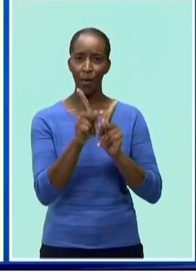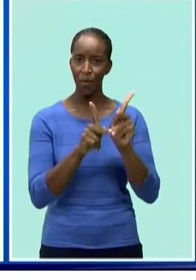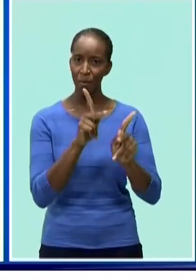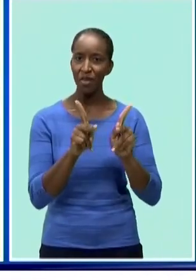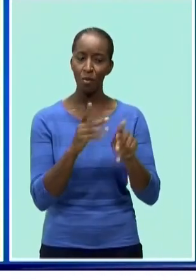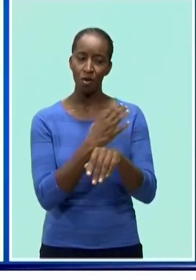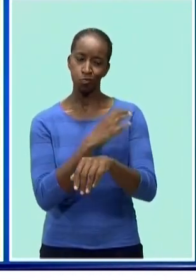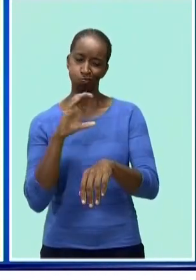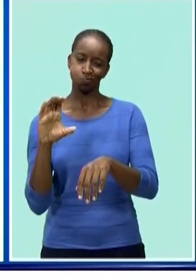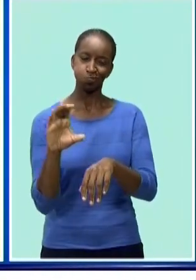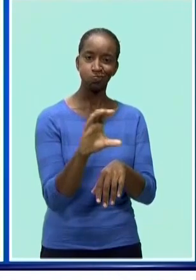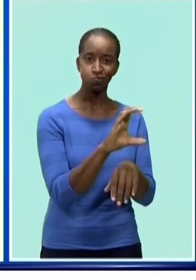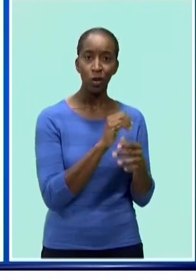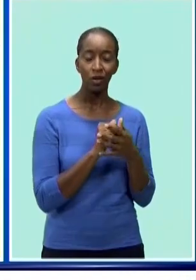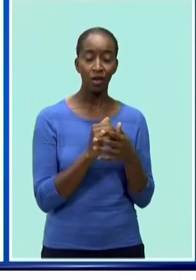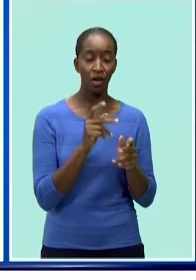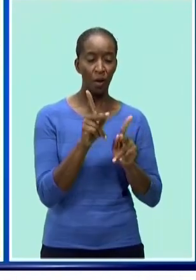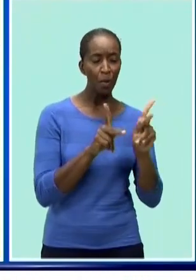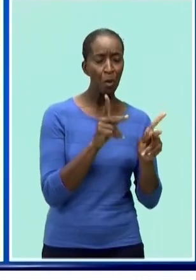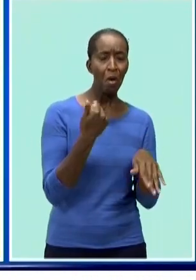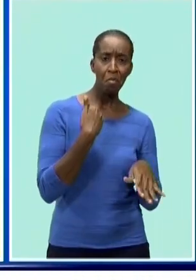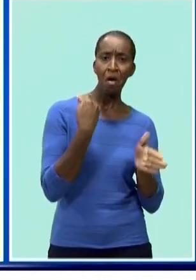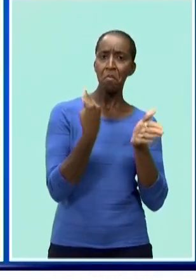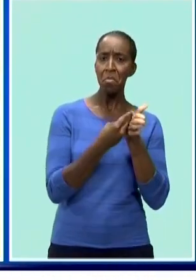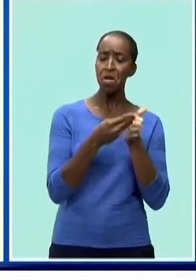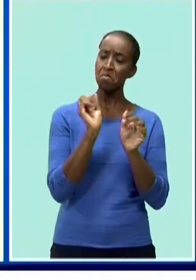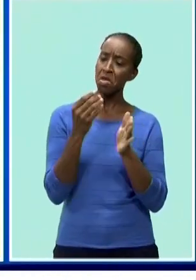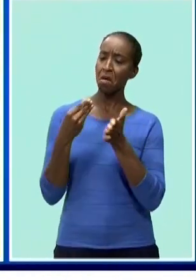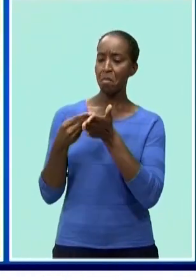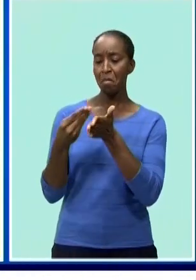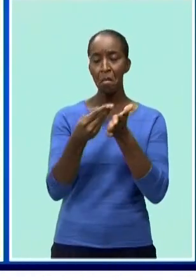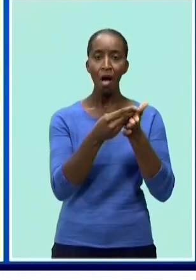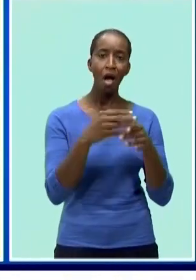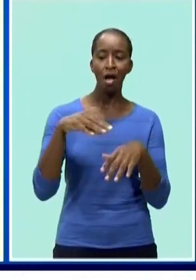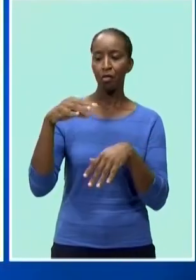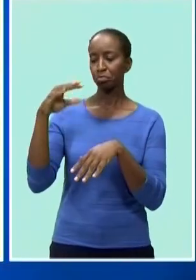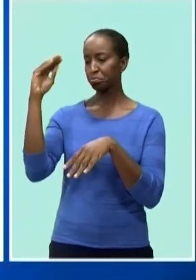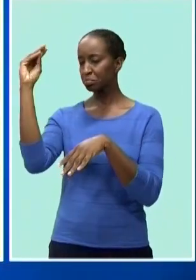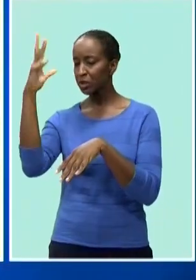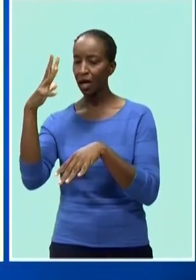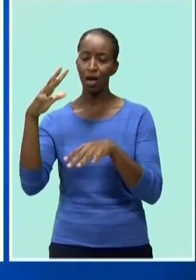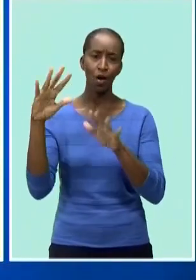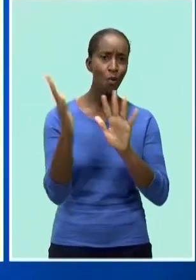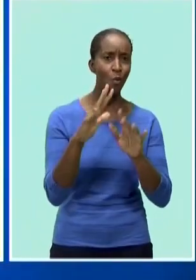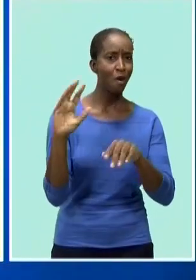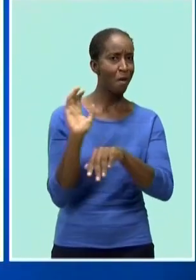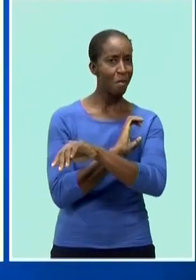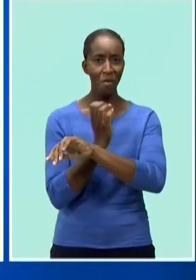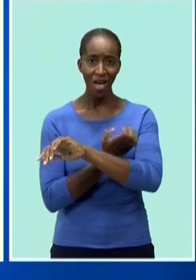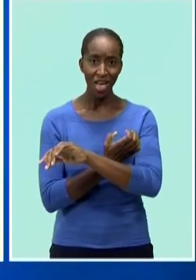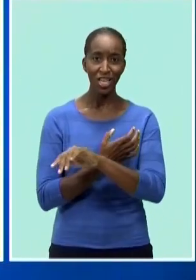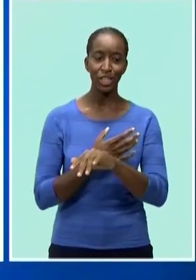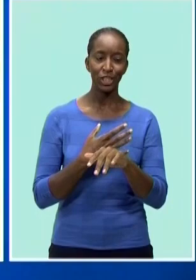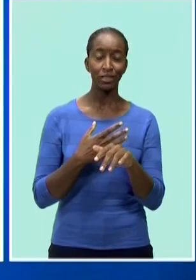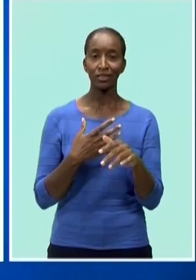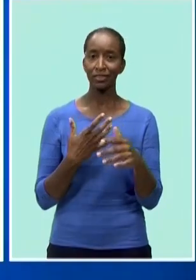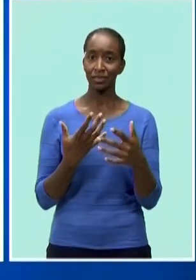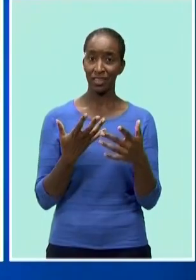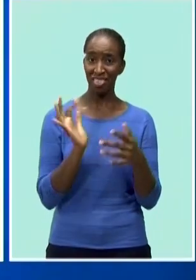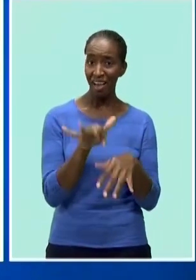can afford them. We are going to make them affordable. We're going to make them accessible. We're going to make them relevant. There's